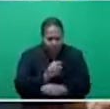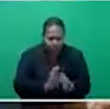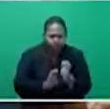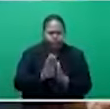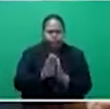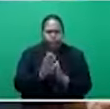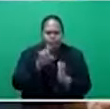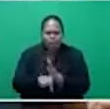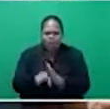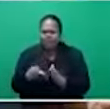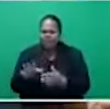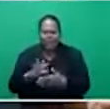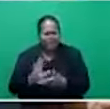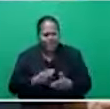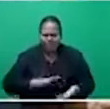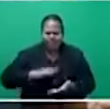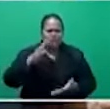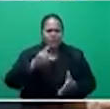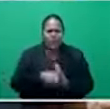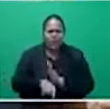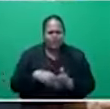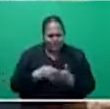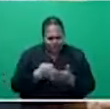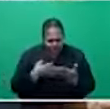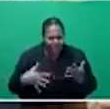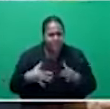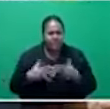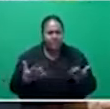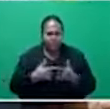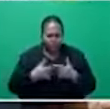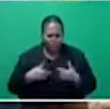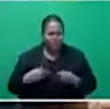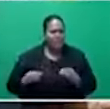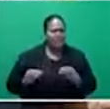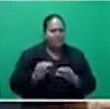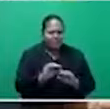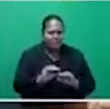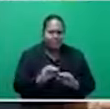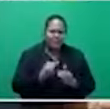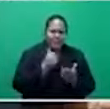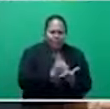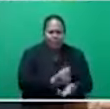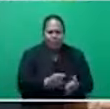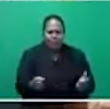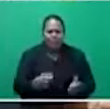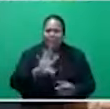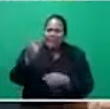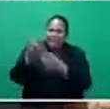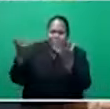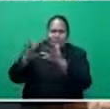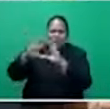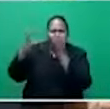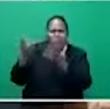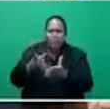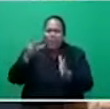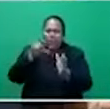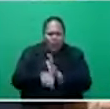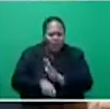price of goods, imported goods. It's a well-known fact everywhere in the world. Read all the reports. Prices are going